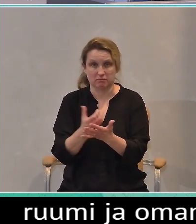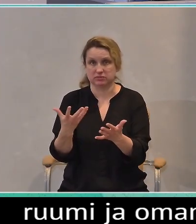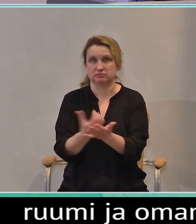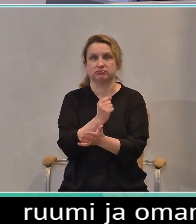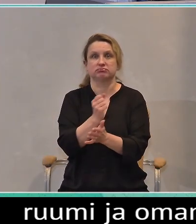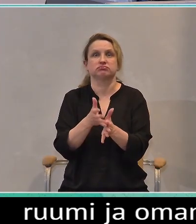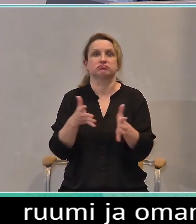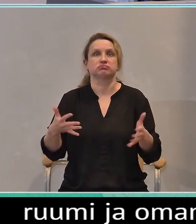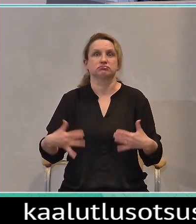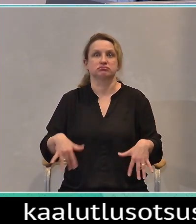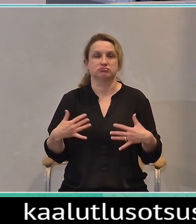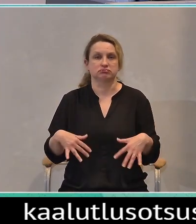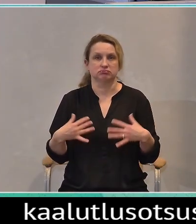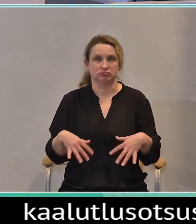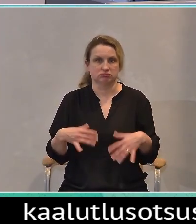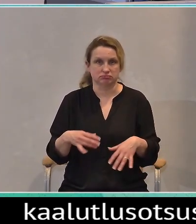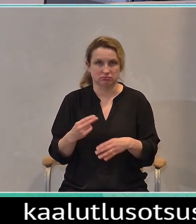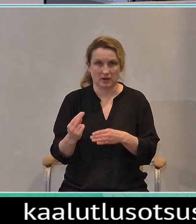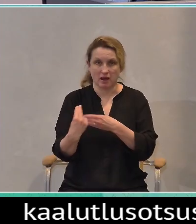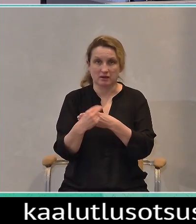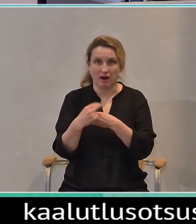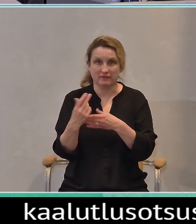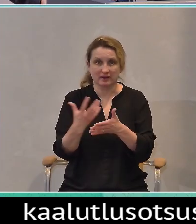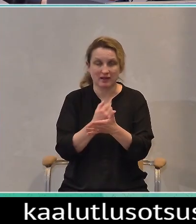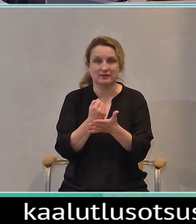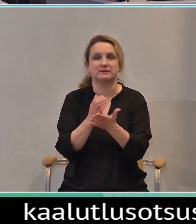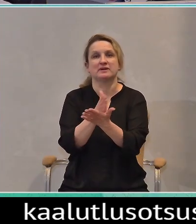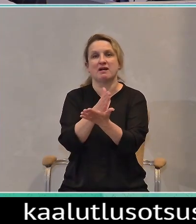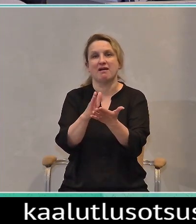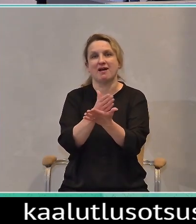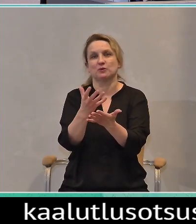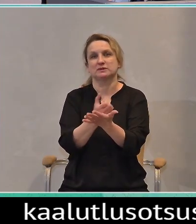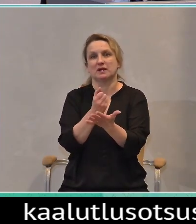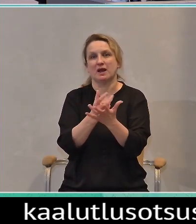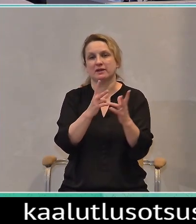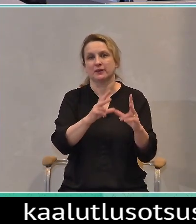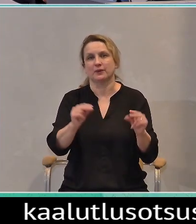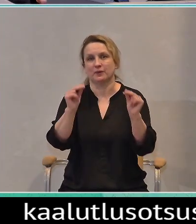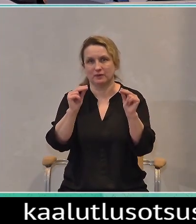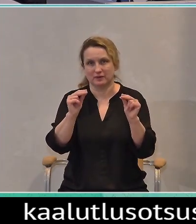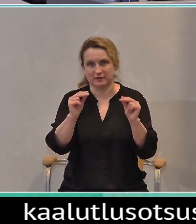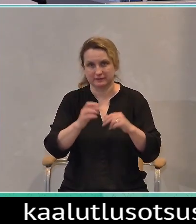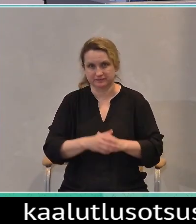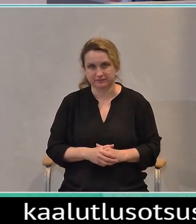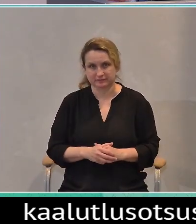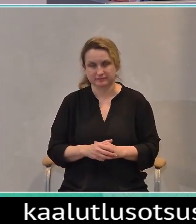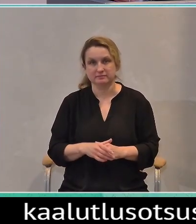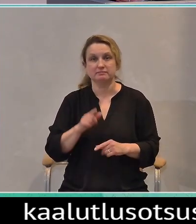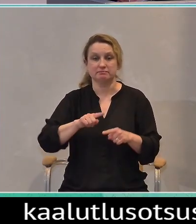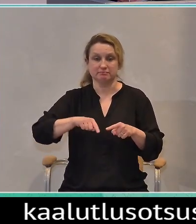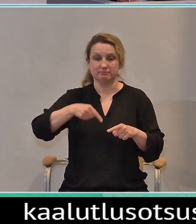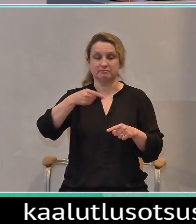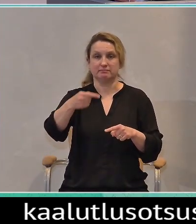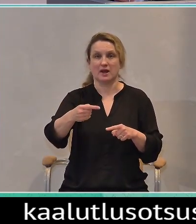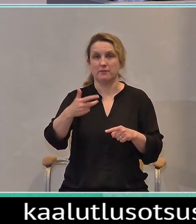letter. Like with cystic fibrosis, the letter was not precisely followed, the letter of law was not precisely followed, but